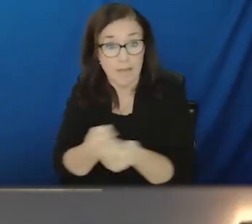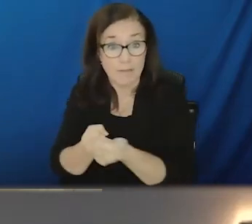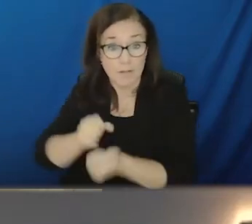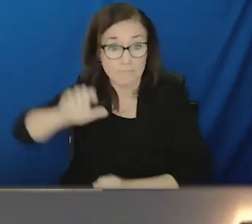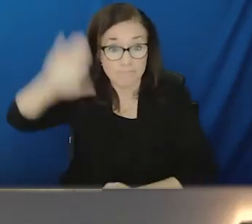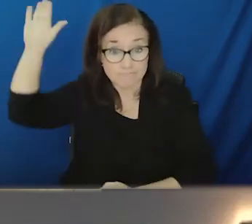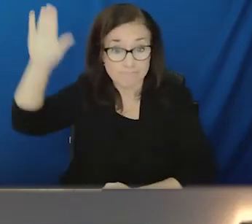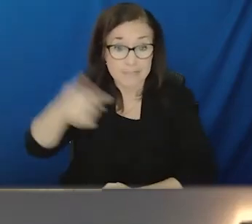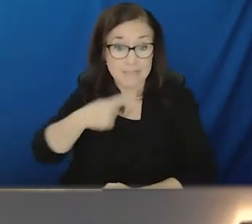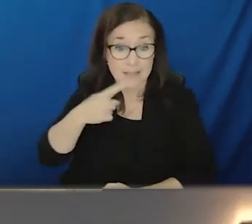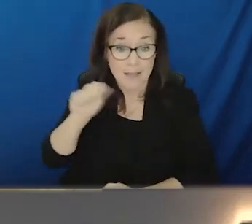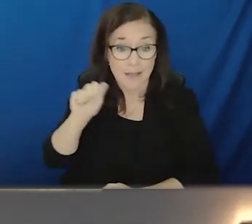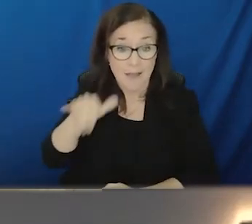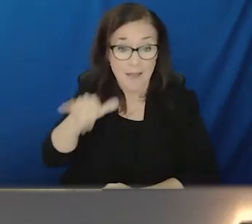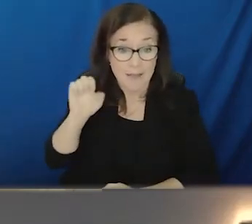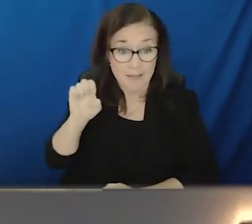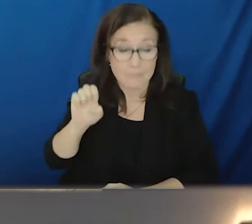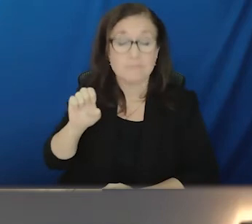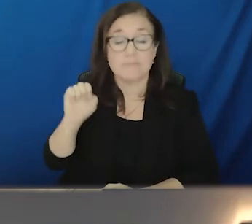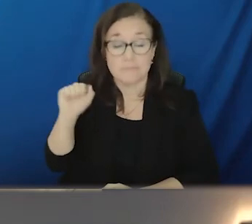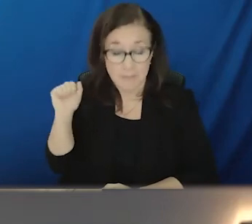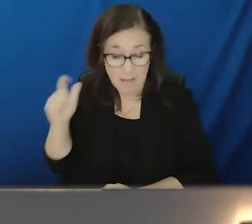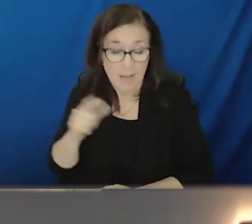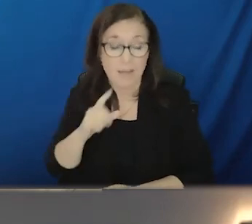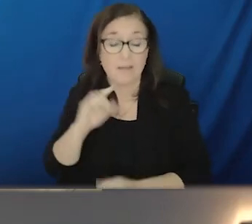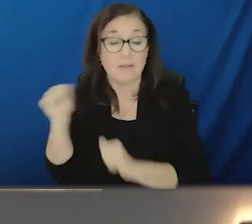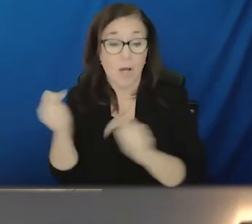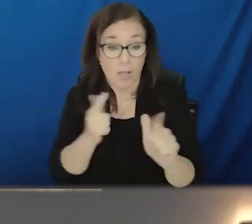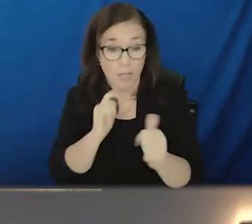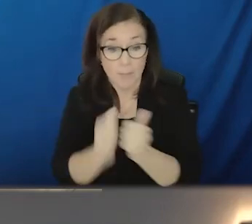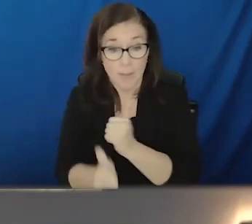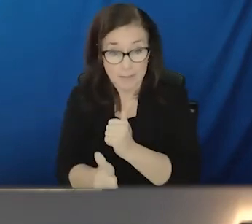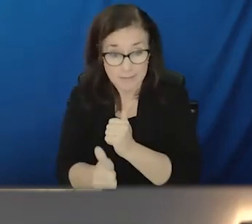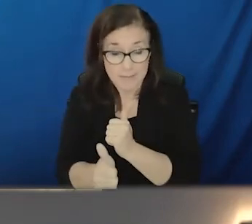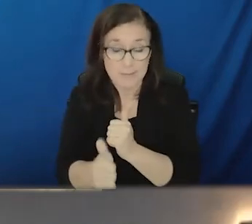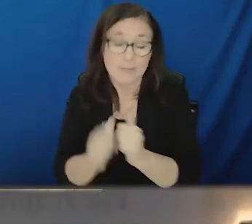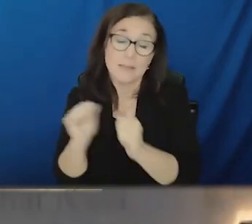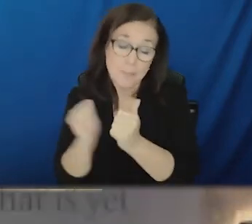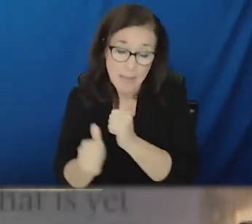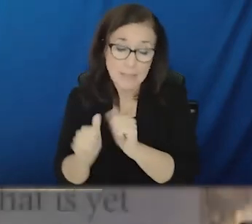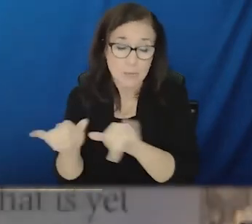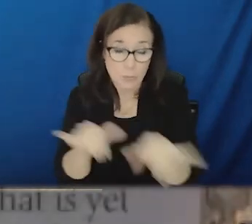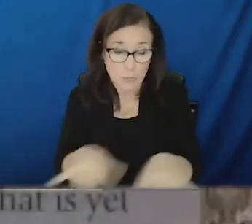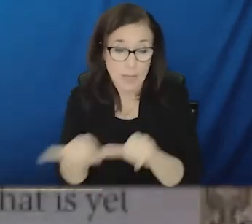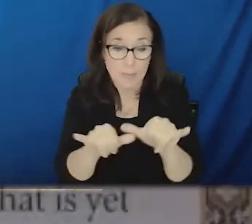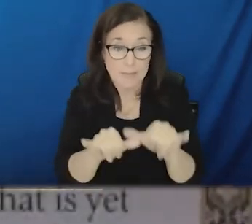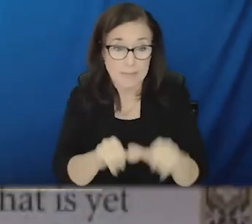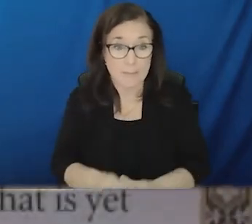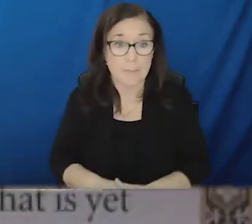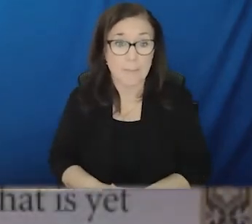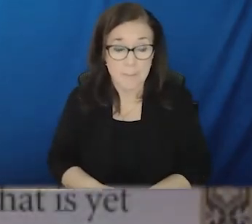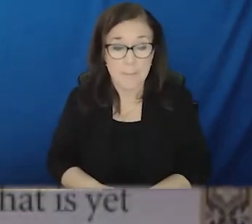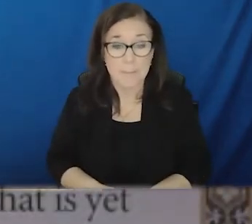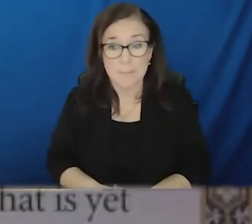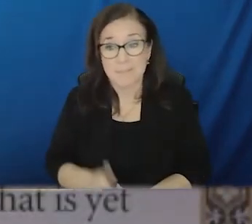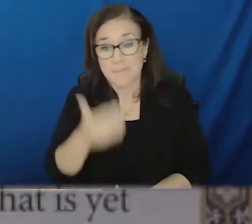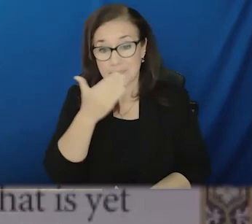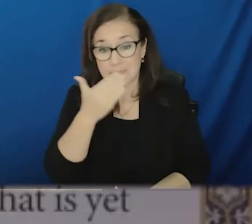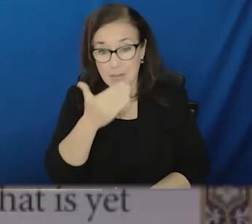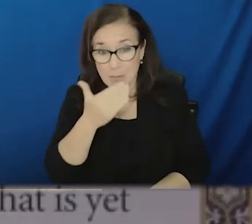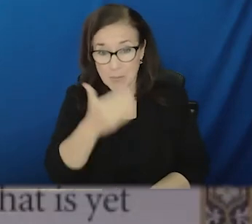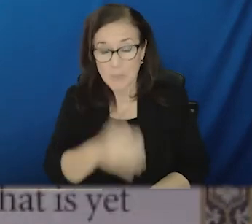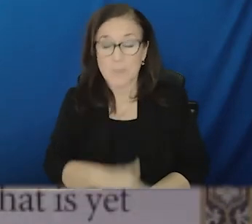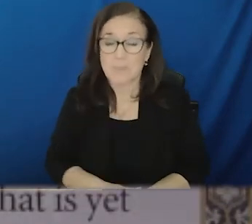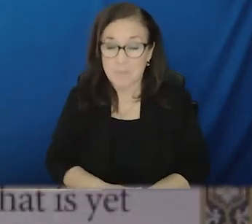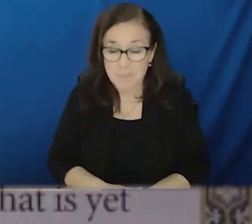saying aye. Aye. Aye. The motion passes unanimously. Thank you, board members. You're welcome.